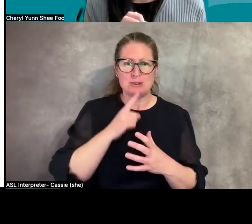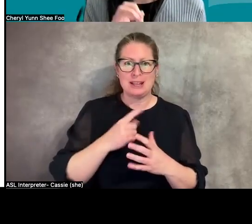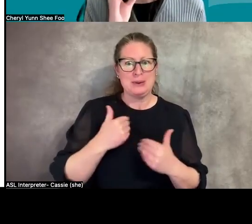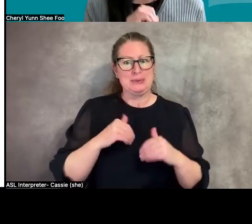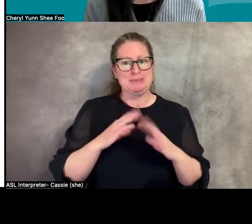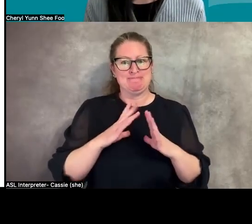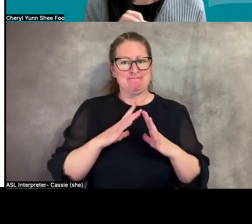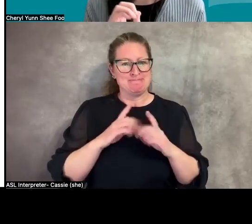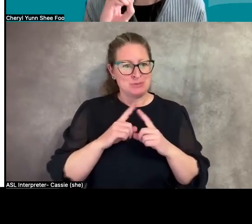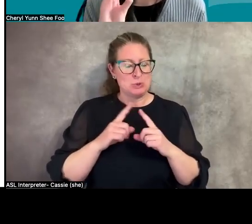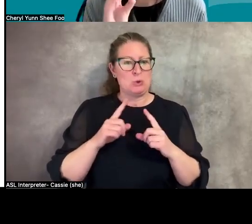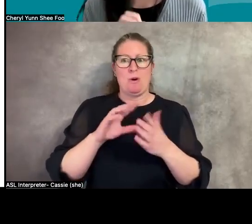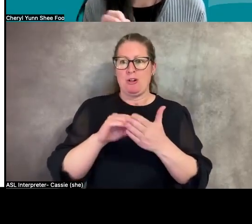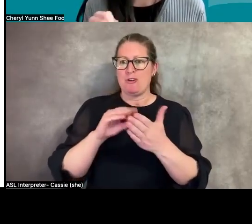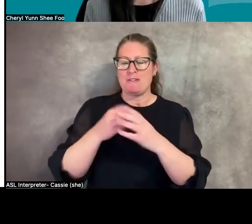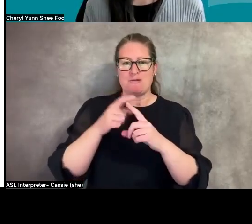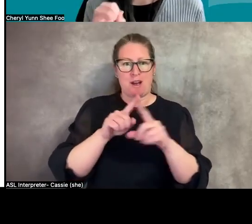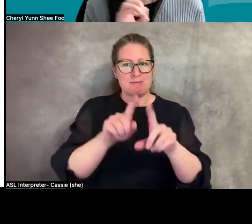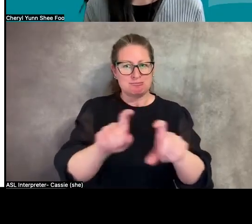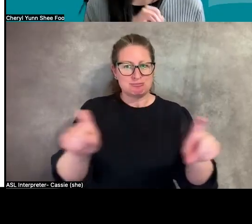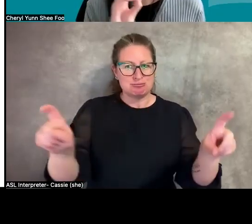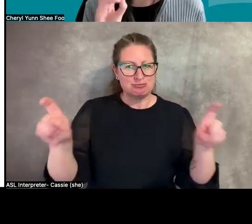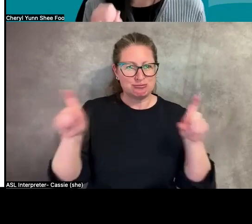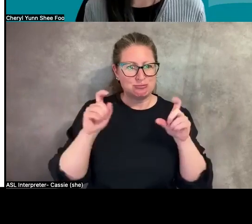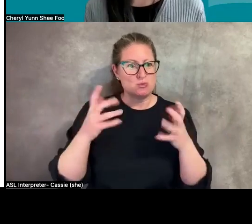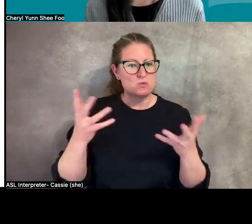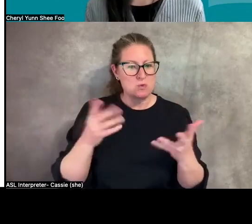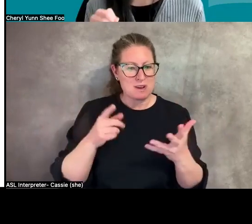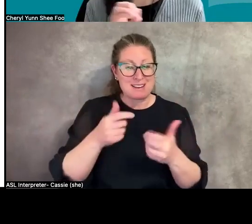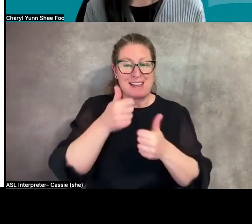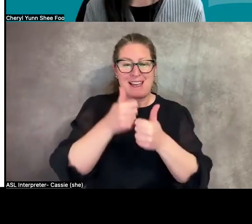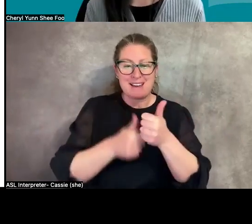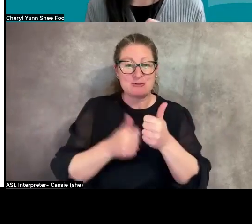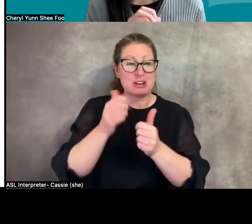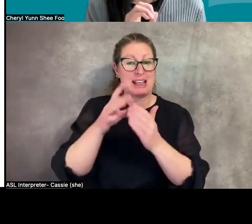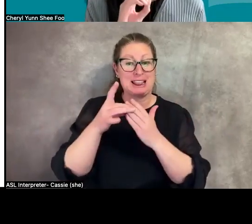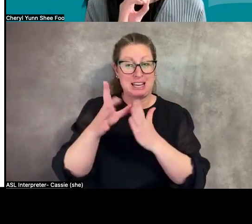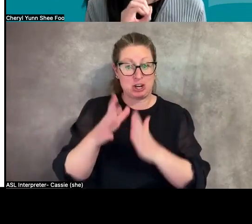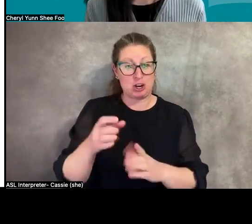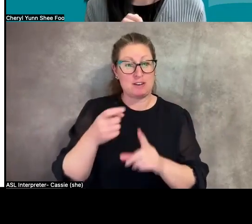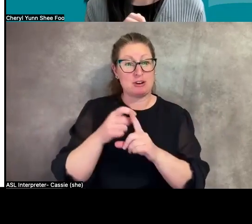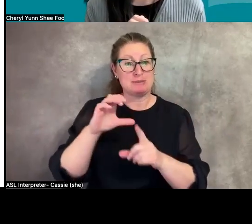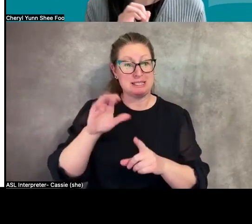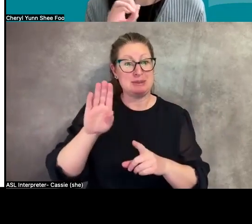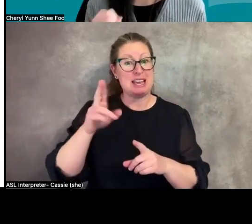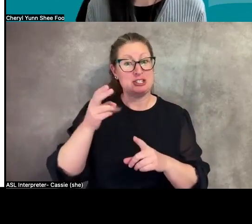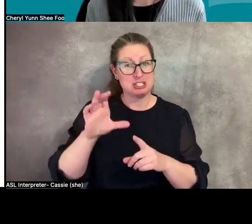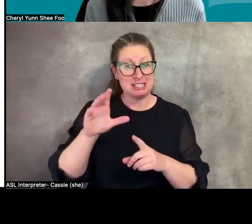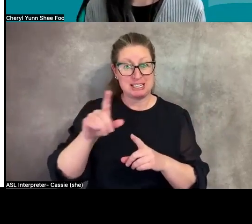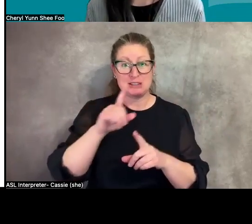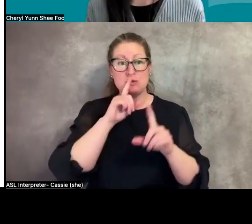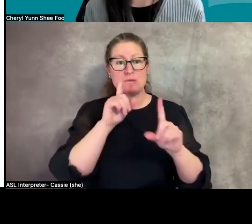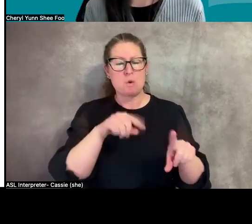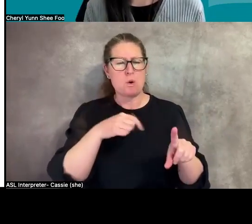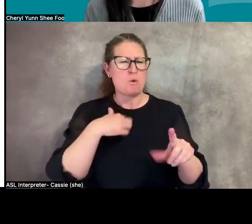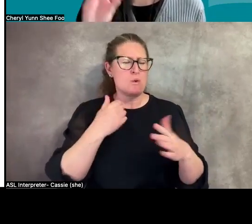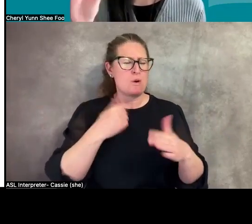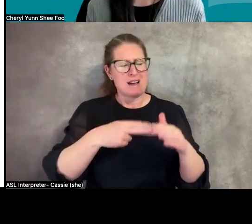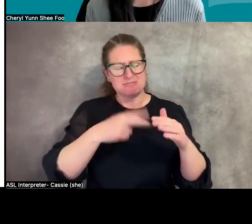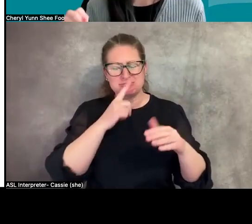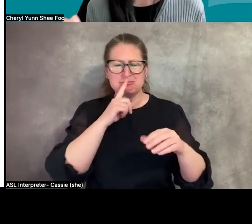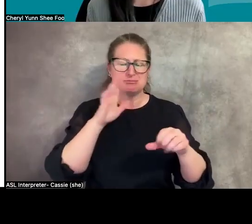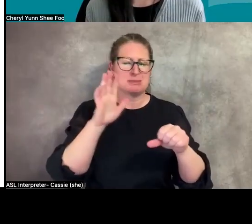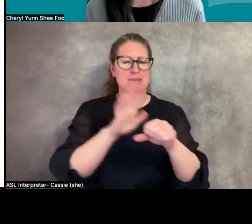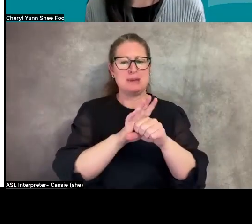know from these surveys was that every single CVHC leader who responded reported being highly committed to achieving